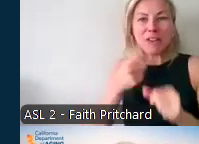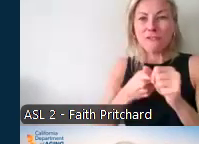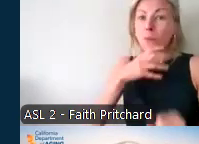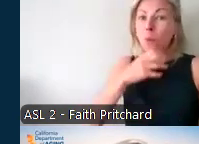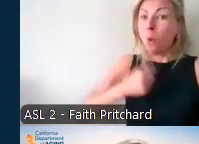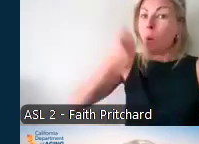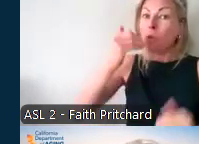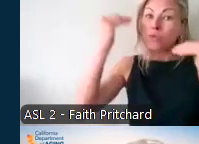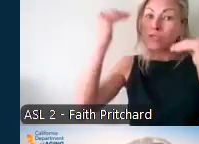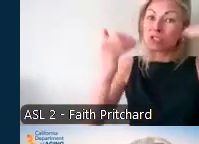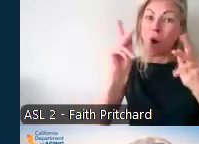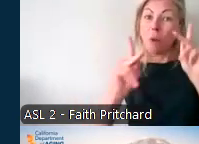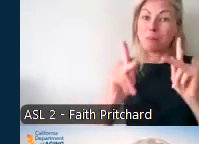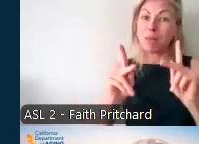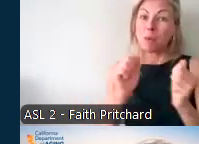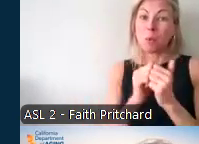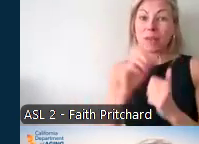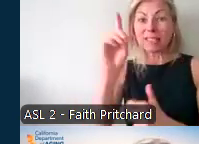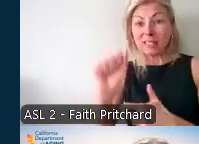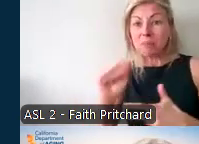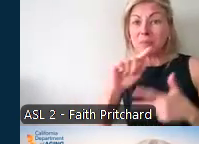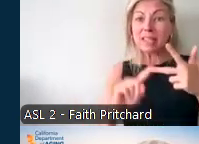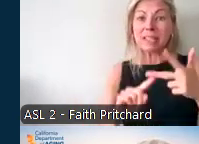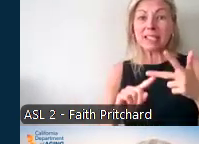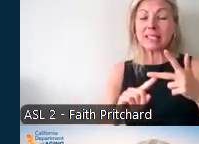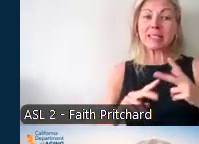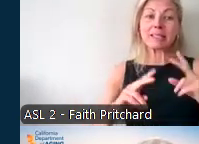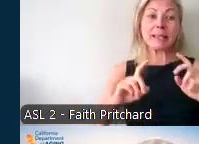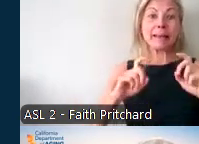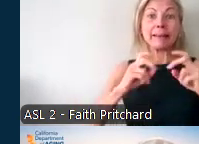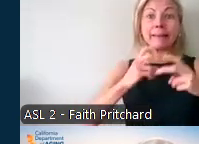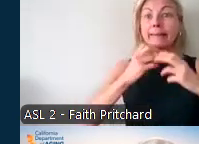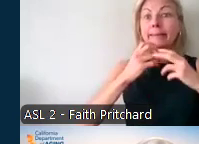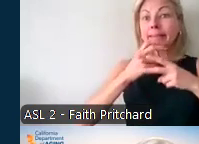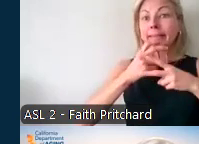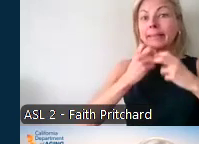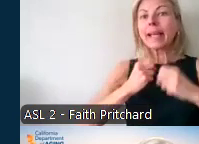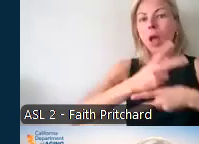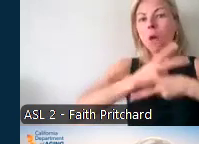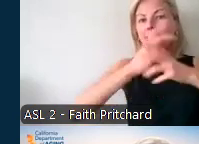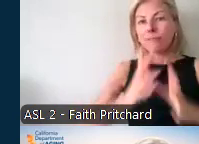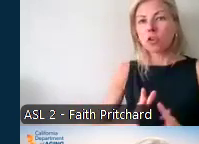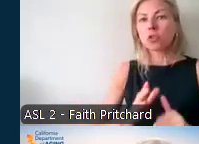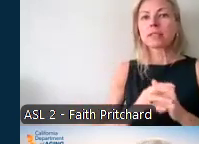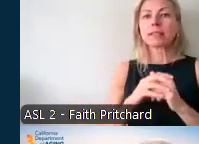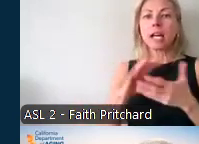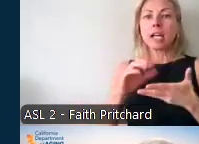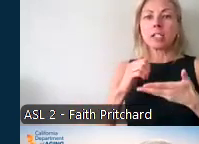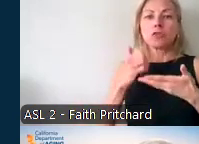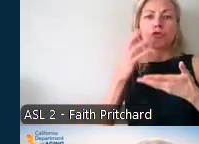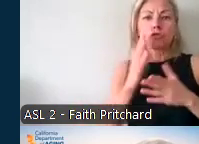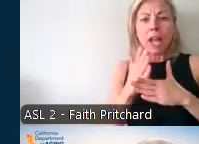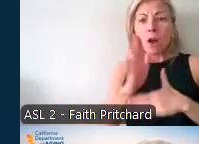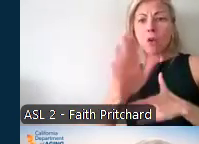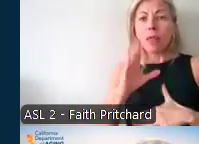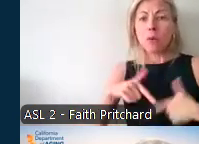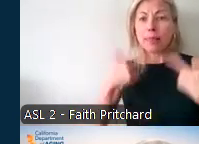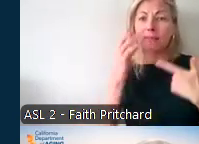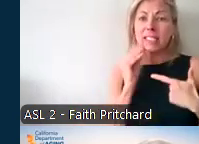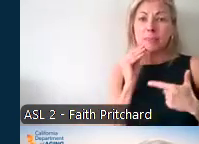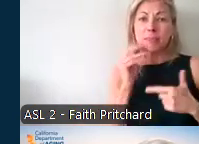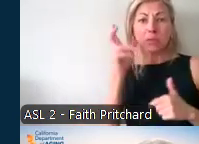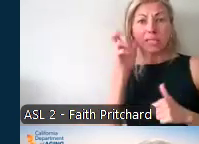with disabilities, as well as caregivers, to share that lived experience, to be able to illustrate through their